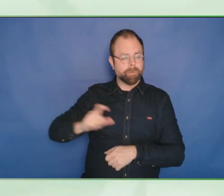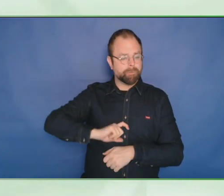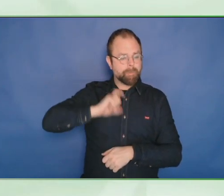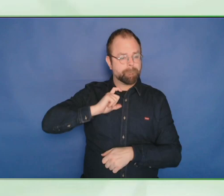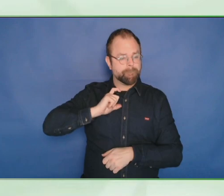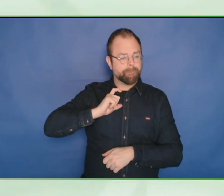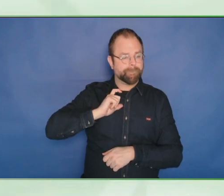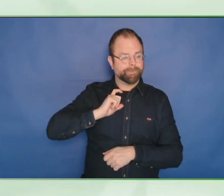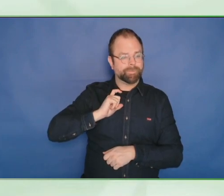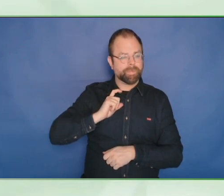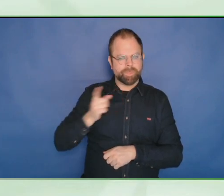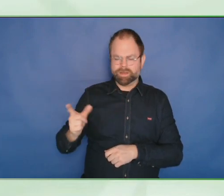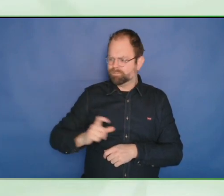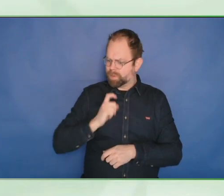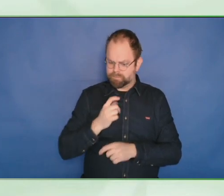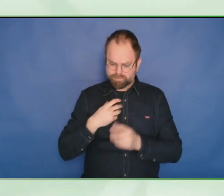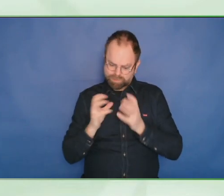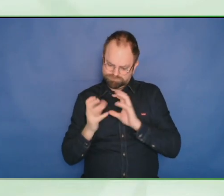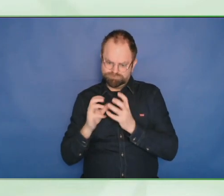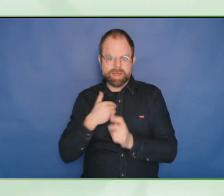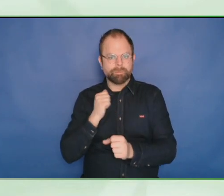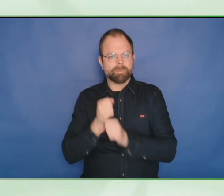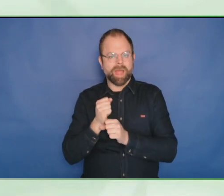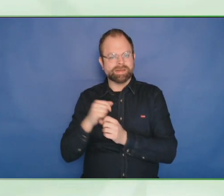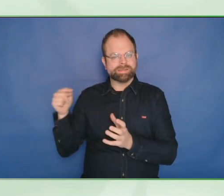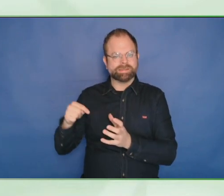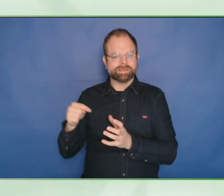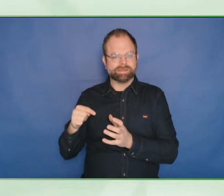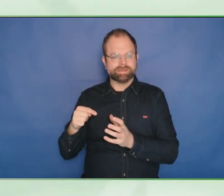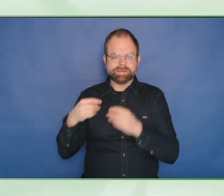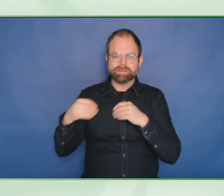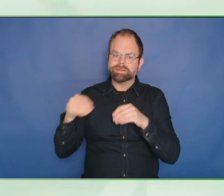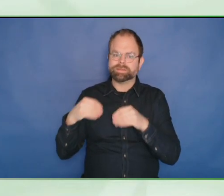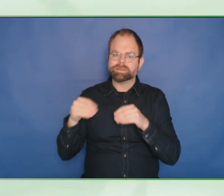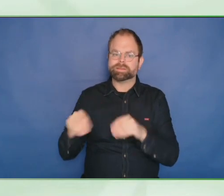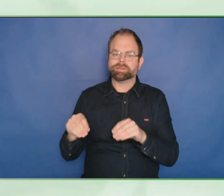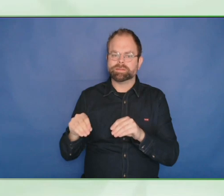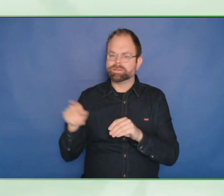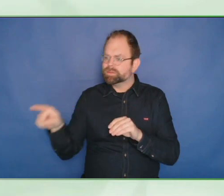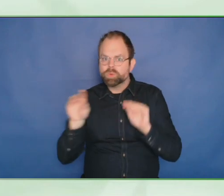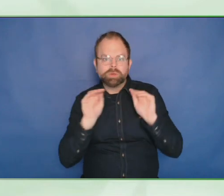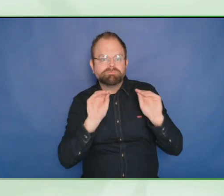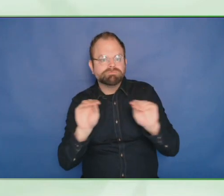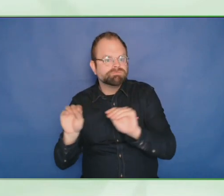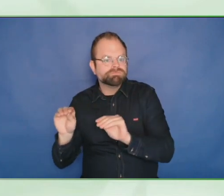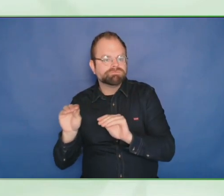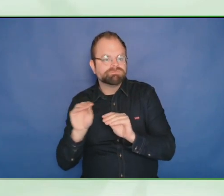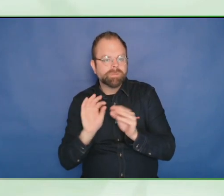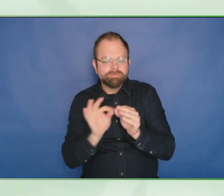of embroidery. So you see how they're very confident on how they're presenting their work and how they're